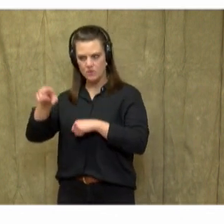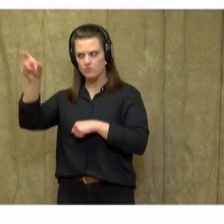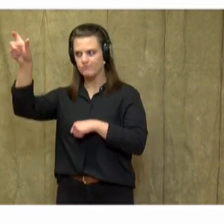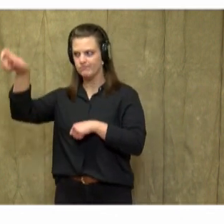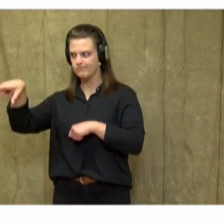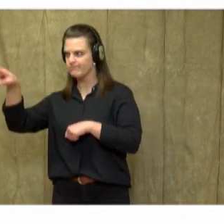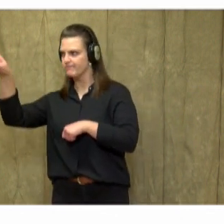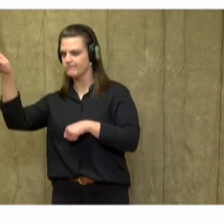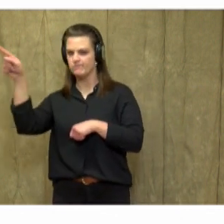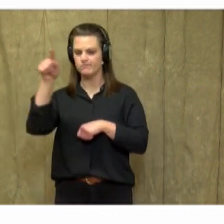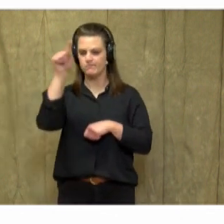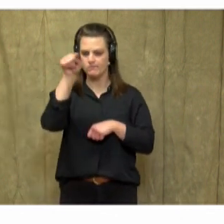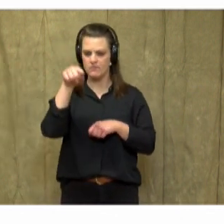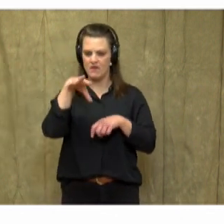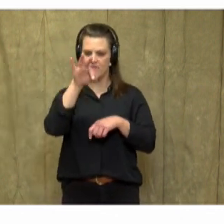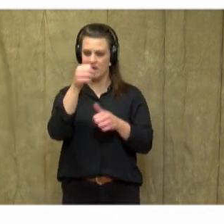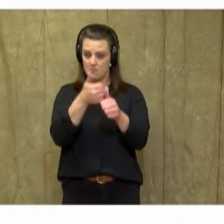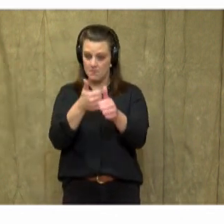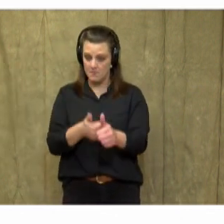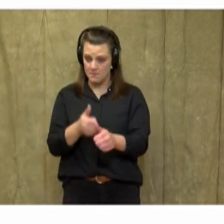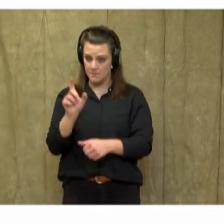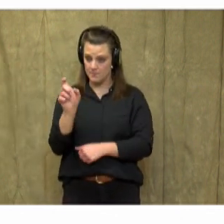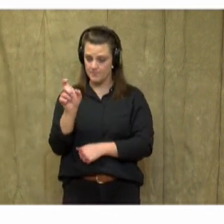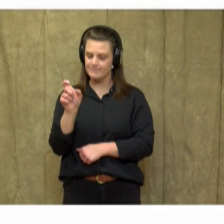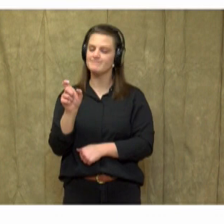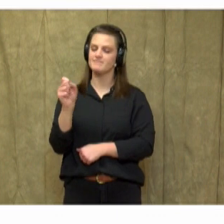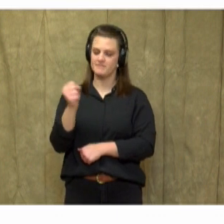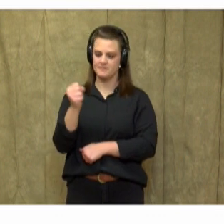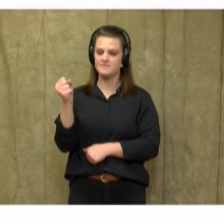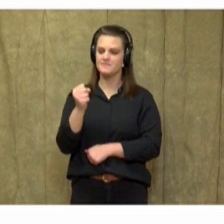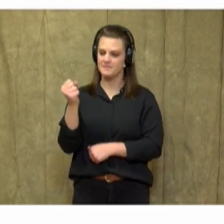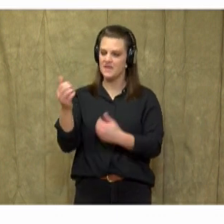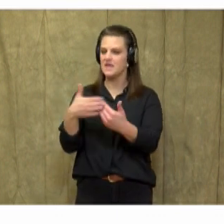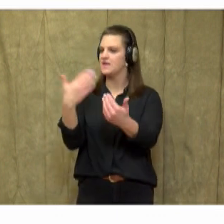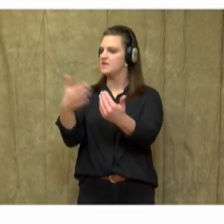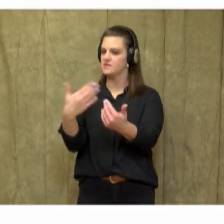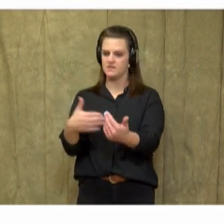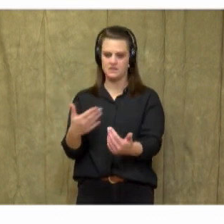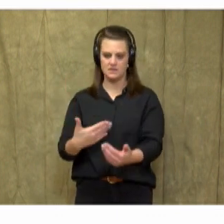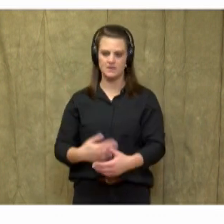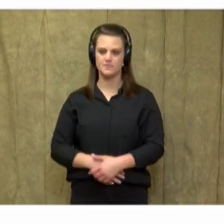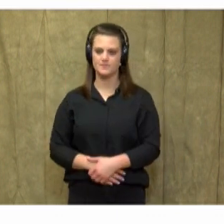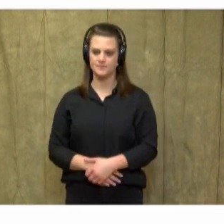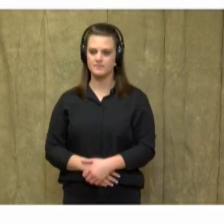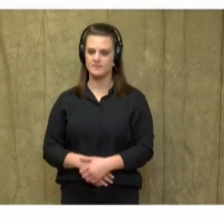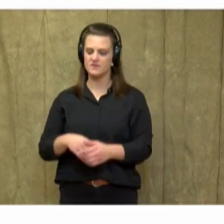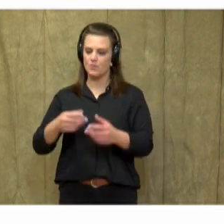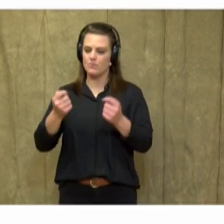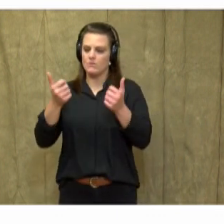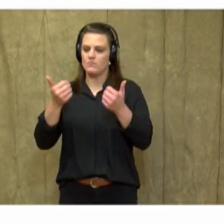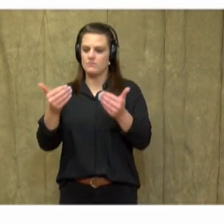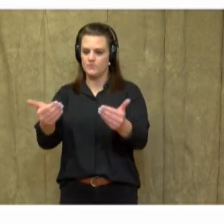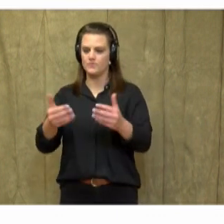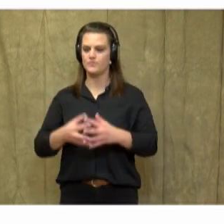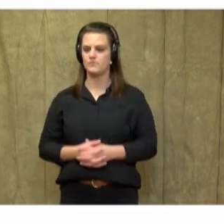plot these numbers? Absolutely. Super, super easy. So let's do that really, really